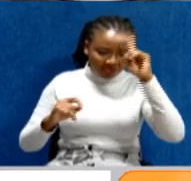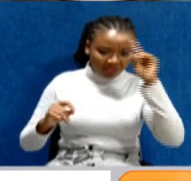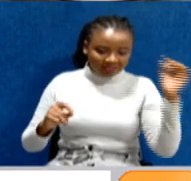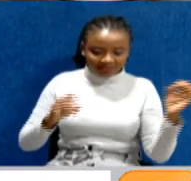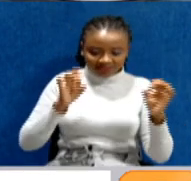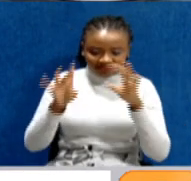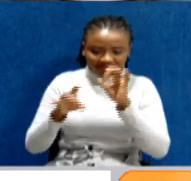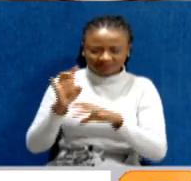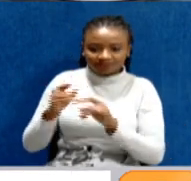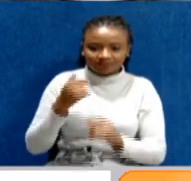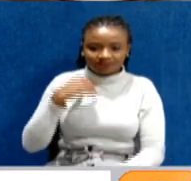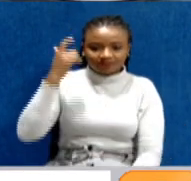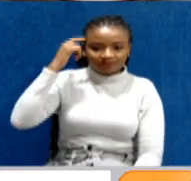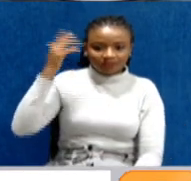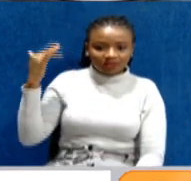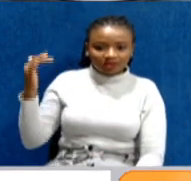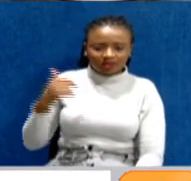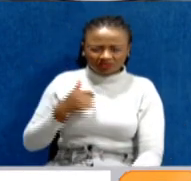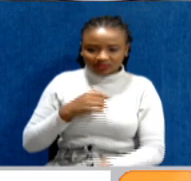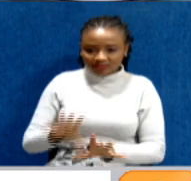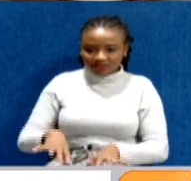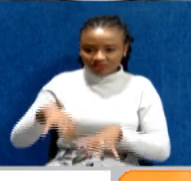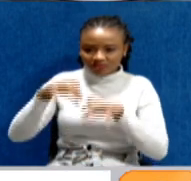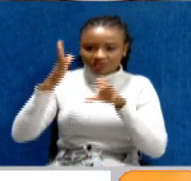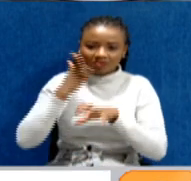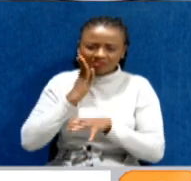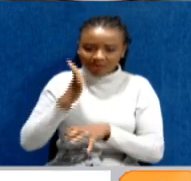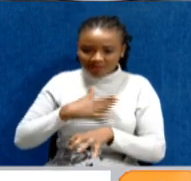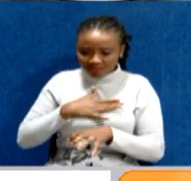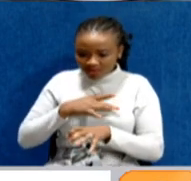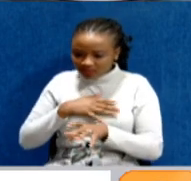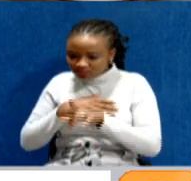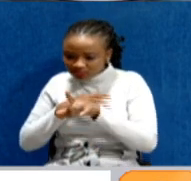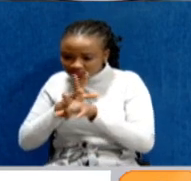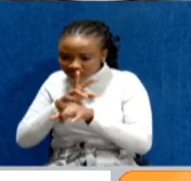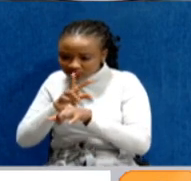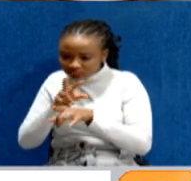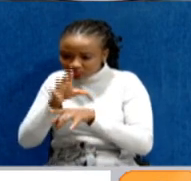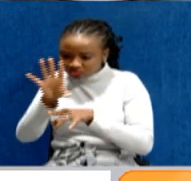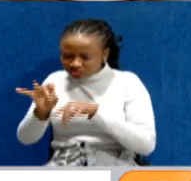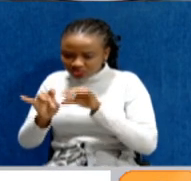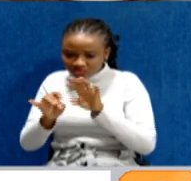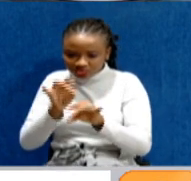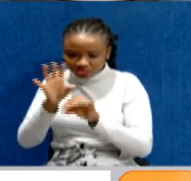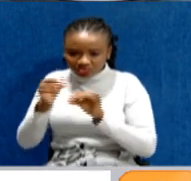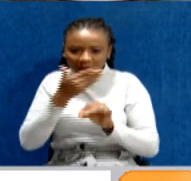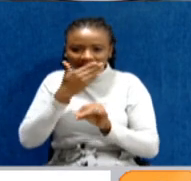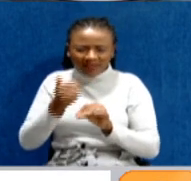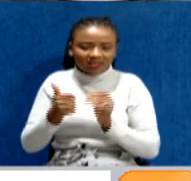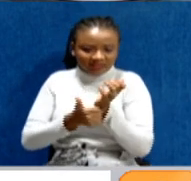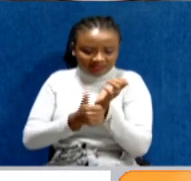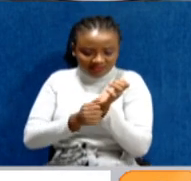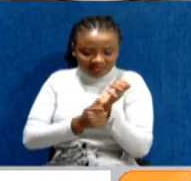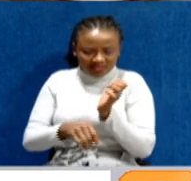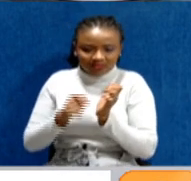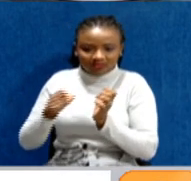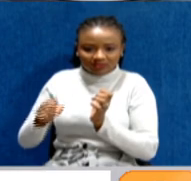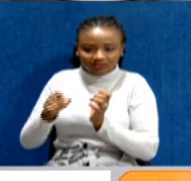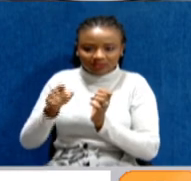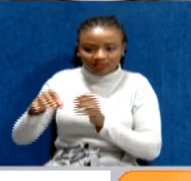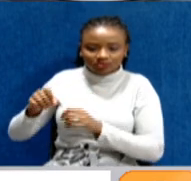I remember when I was growing up, my mother could actually select the best maize, yeah, to be the seed for the next cropping season. And